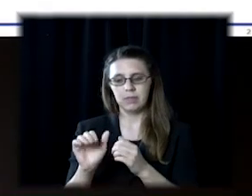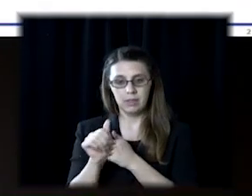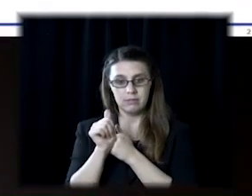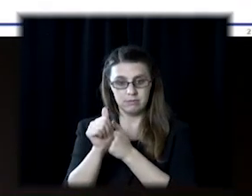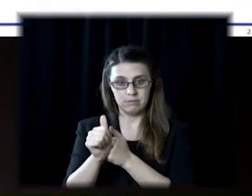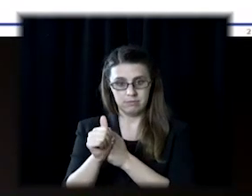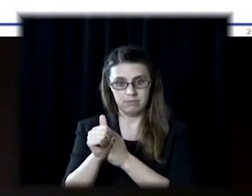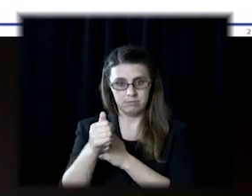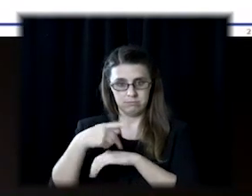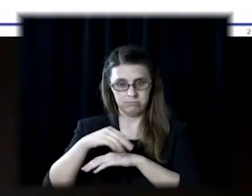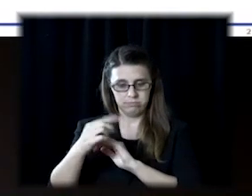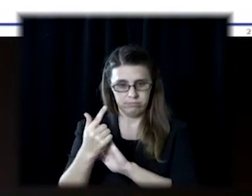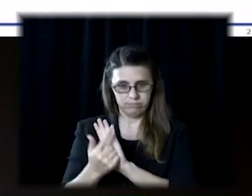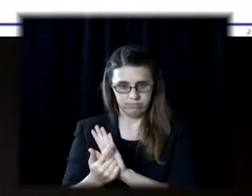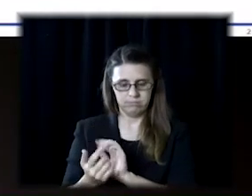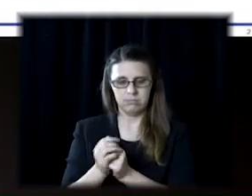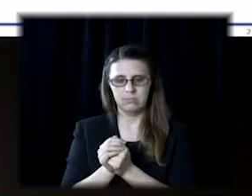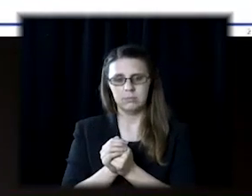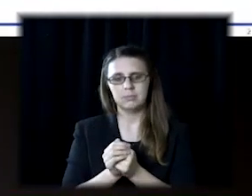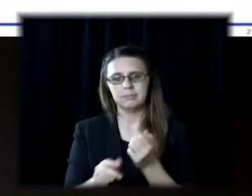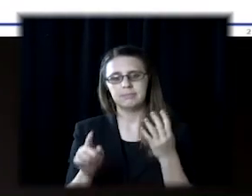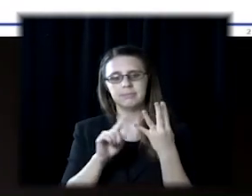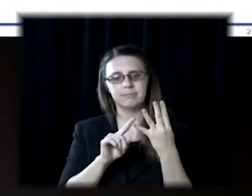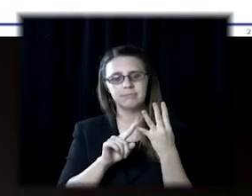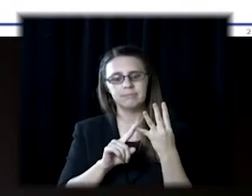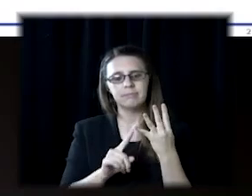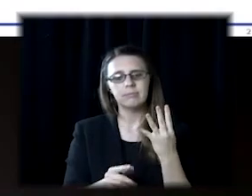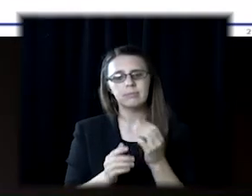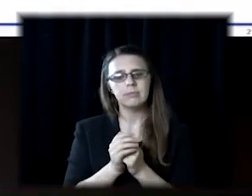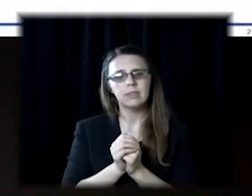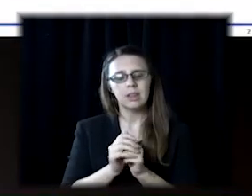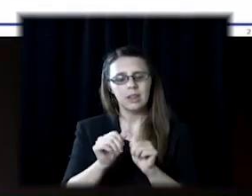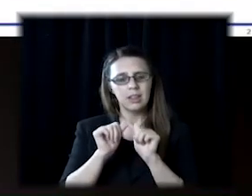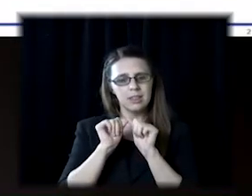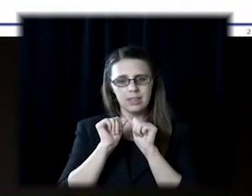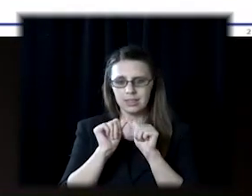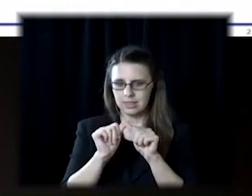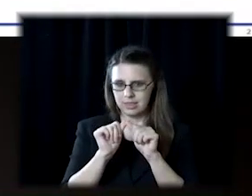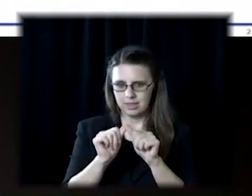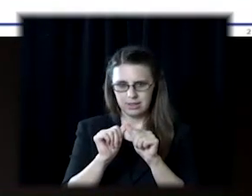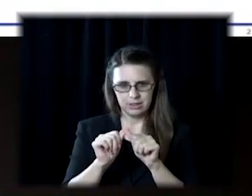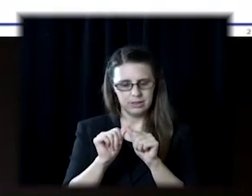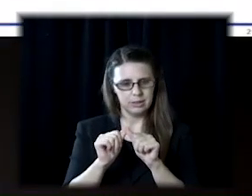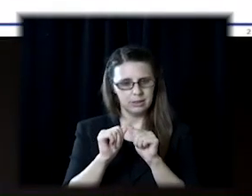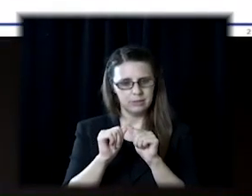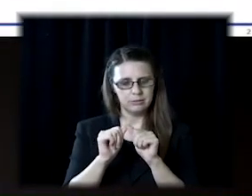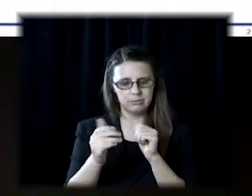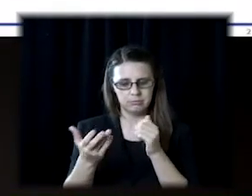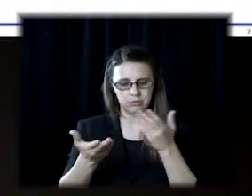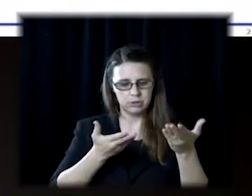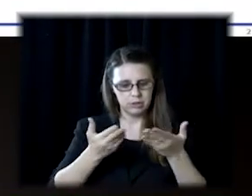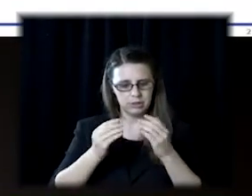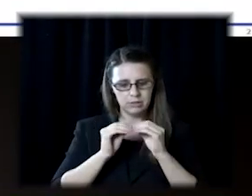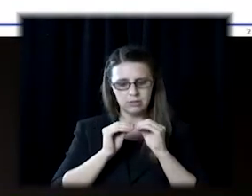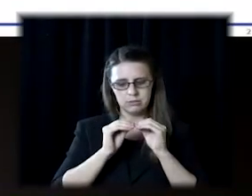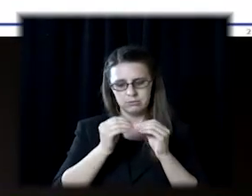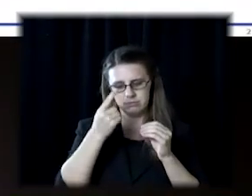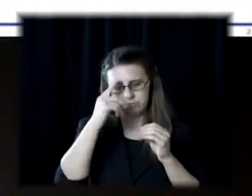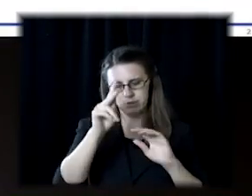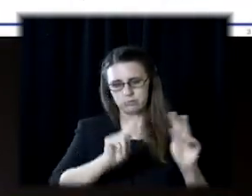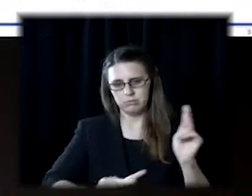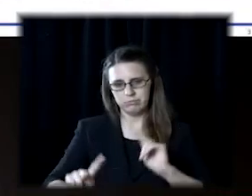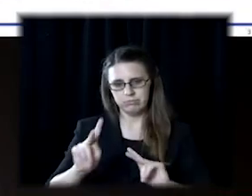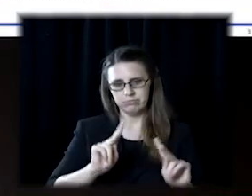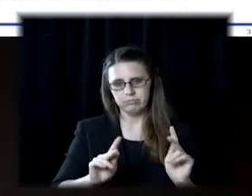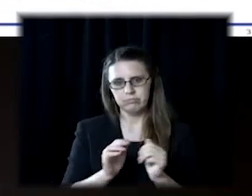legislation. And four, the continued and uninterrupted provision of services by the municipalities to their residents,